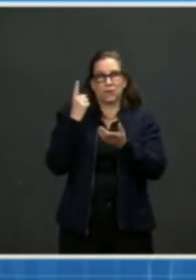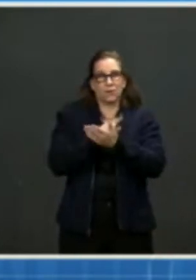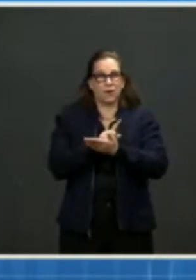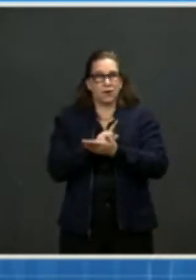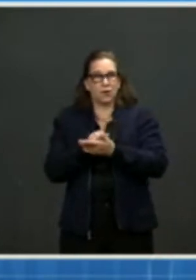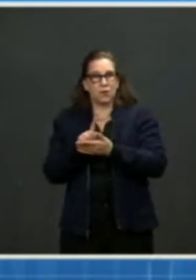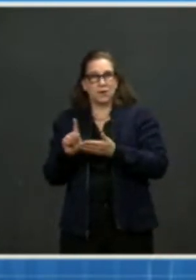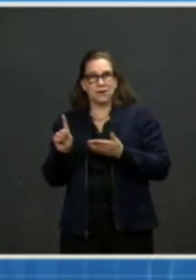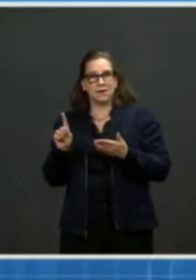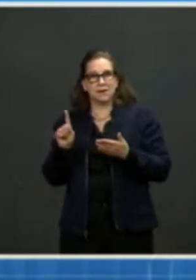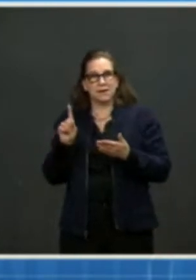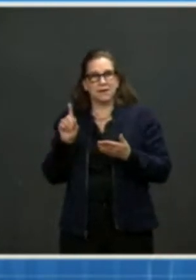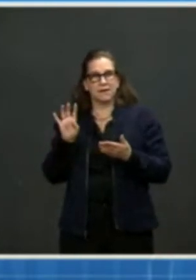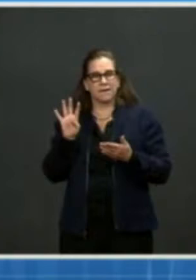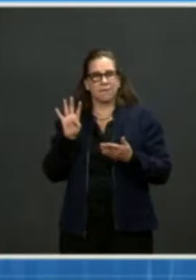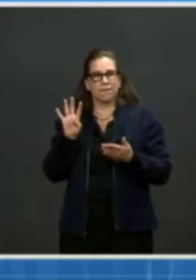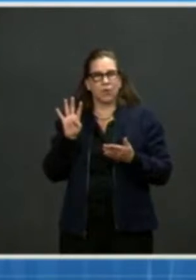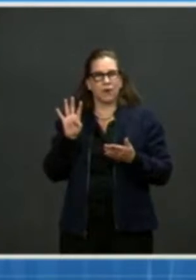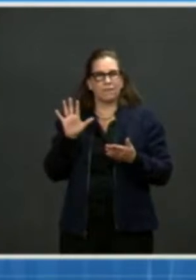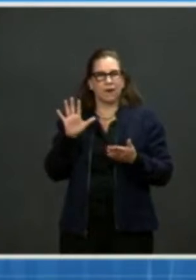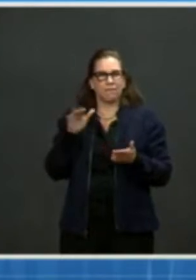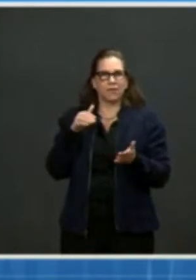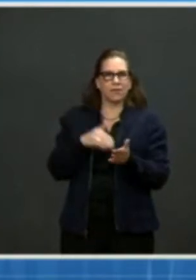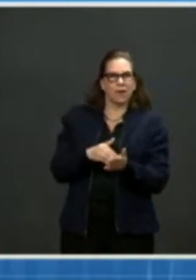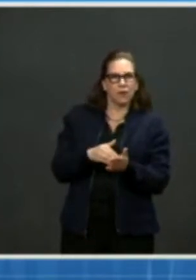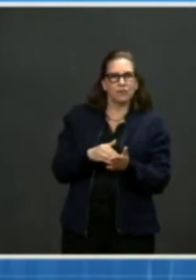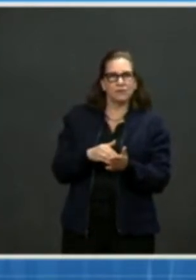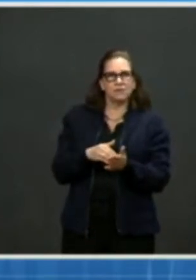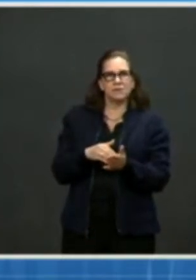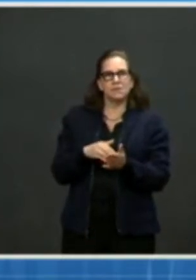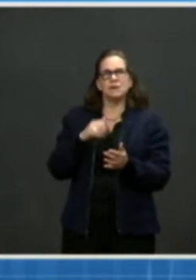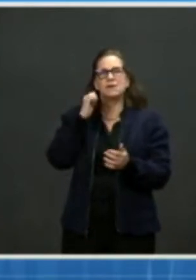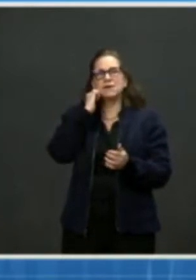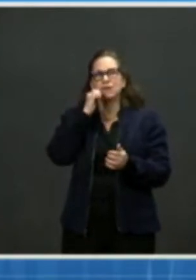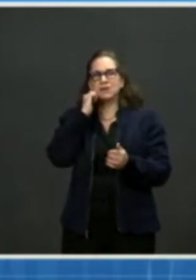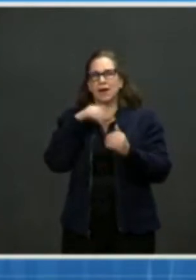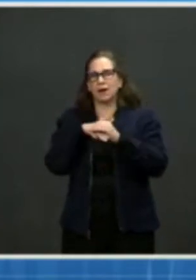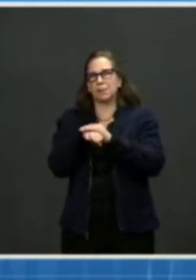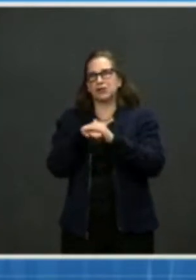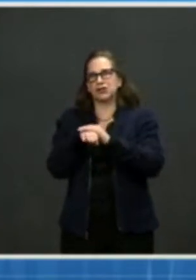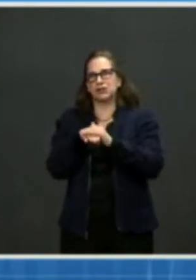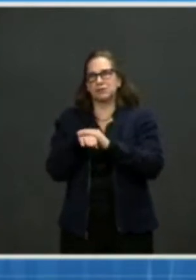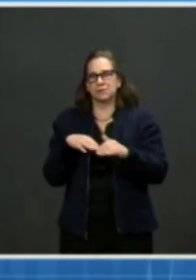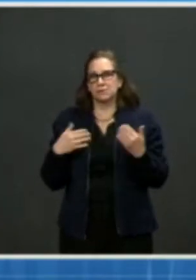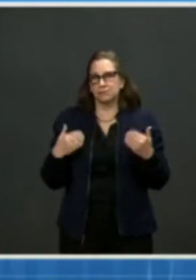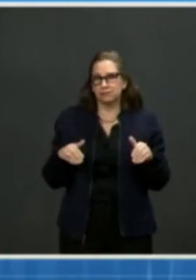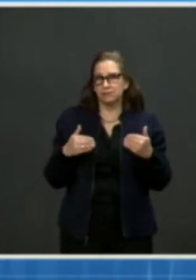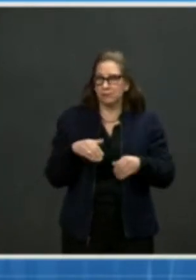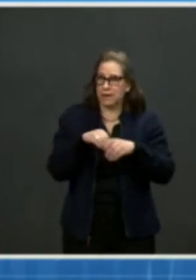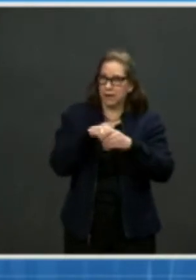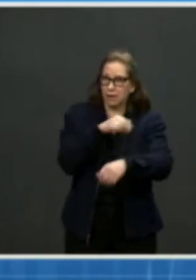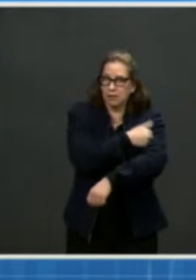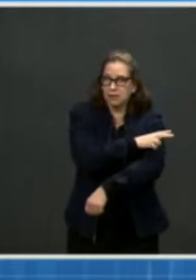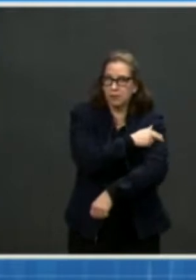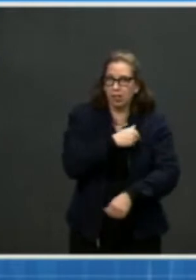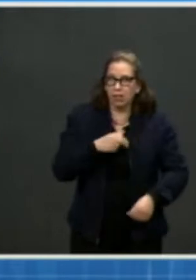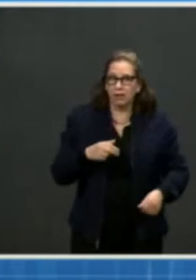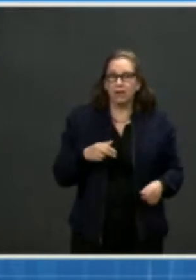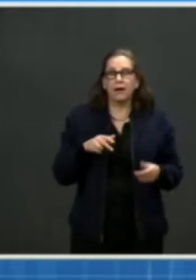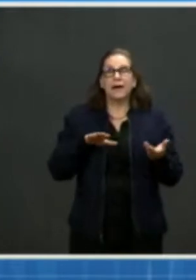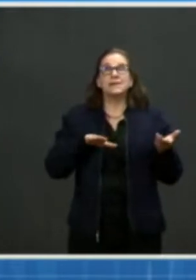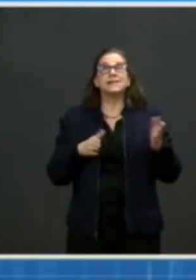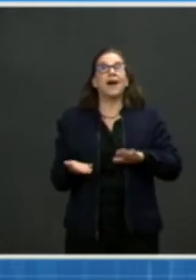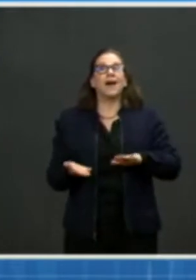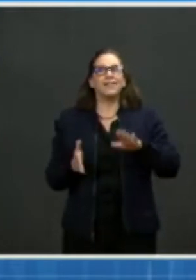to 5,000 admissions per day. Deaths continue to decline, a lagging indicator, with the most recent